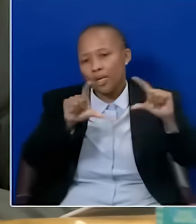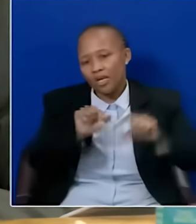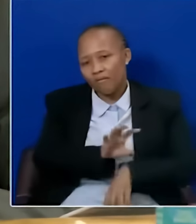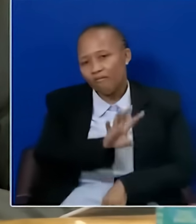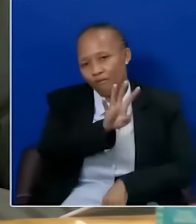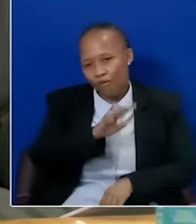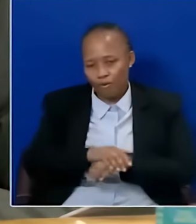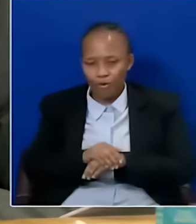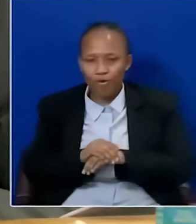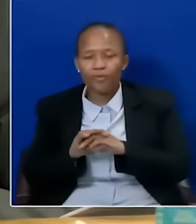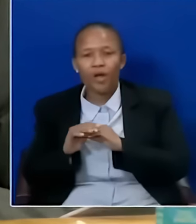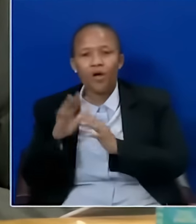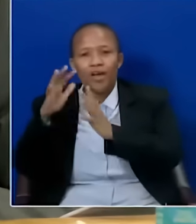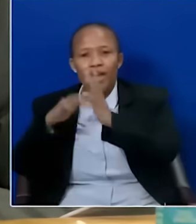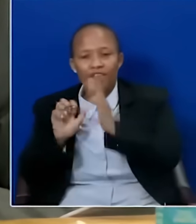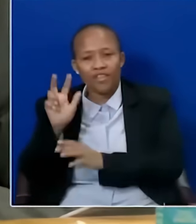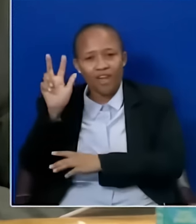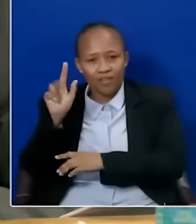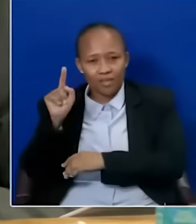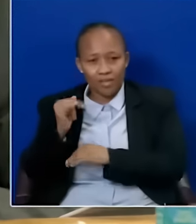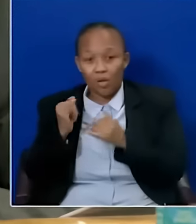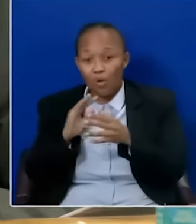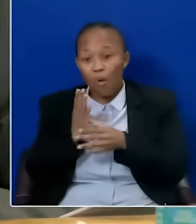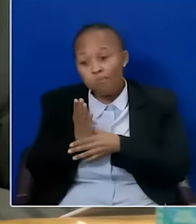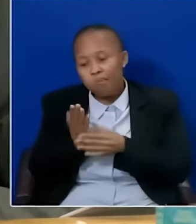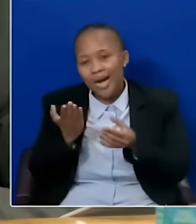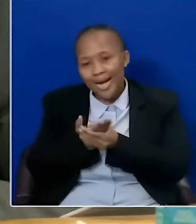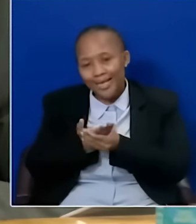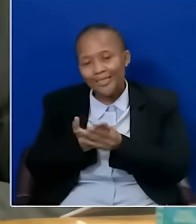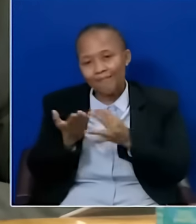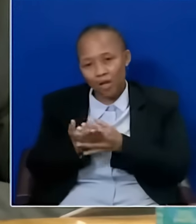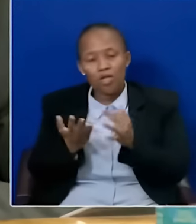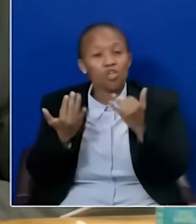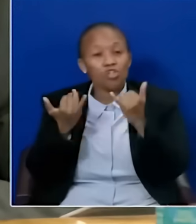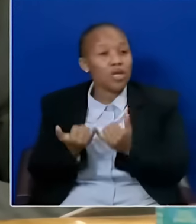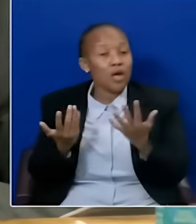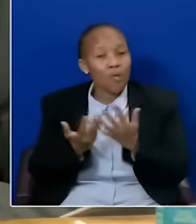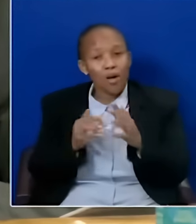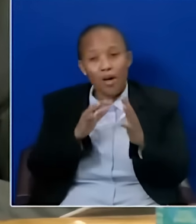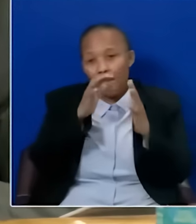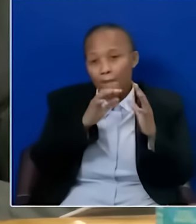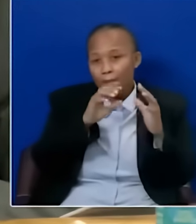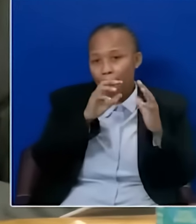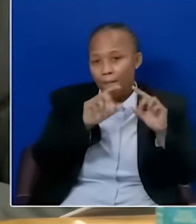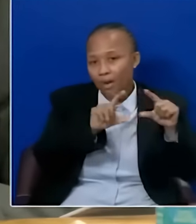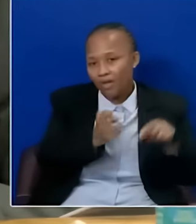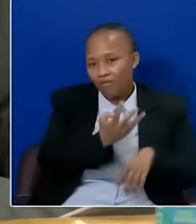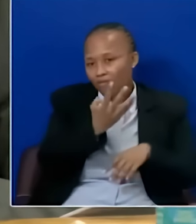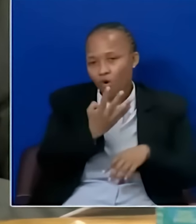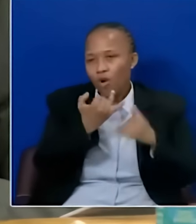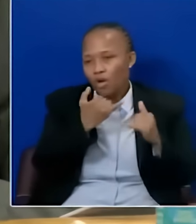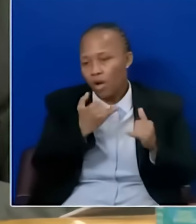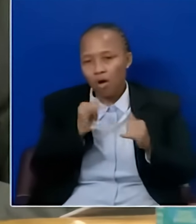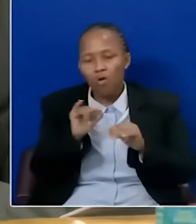file today, in paragraph 4, no longer refers to Bramley case 140 of 4 of 24, but